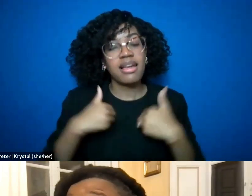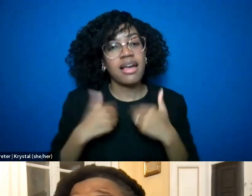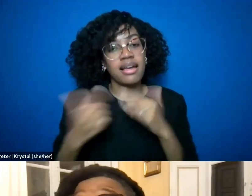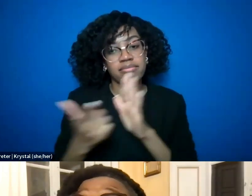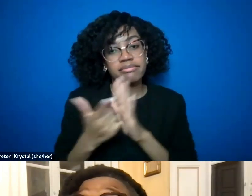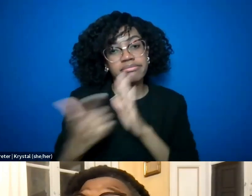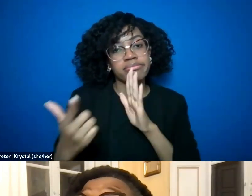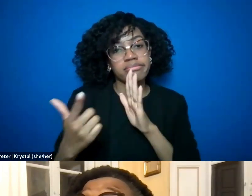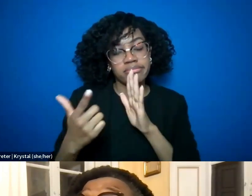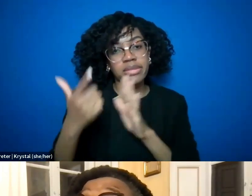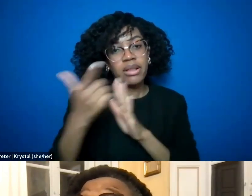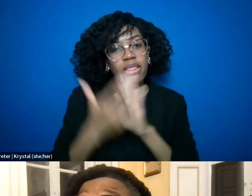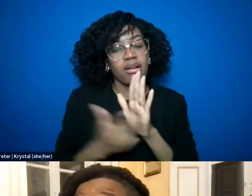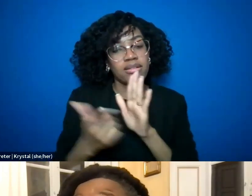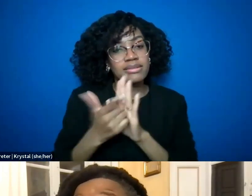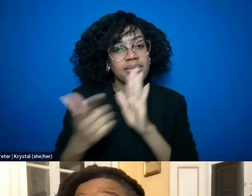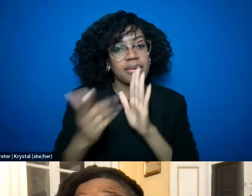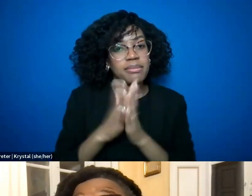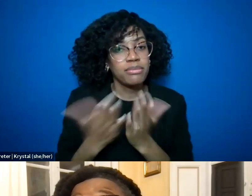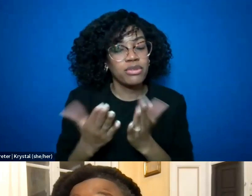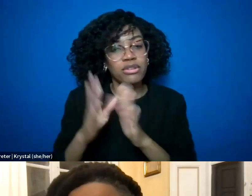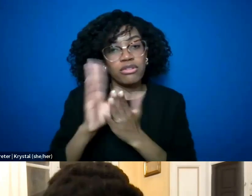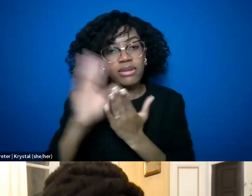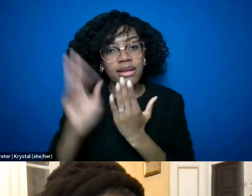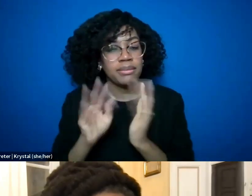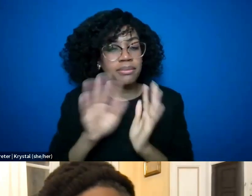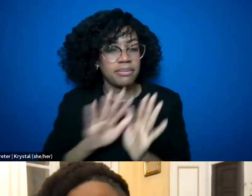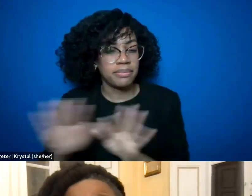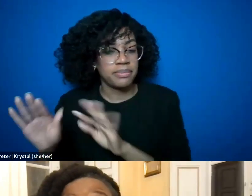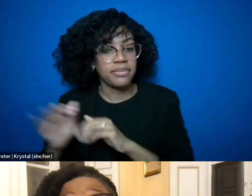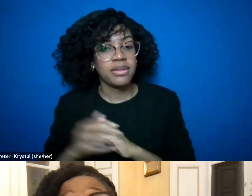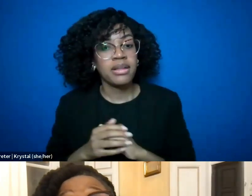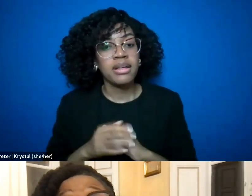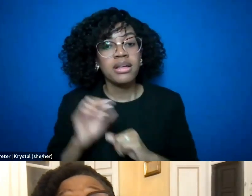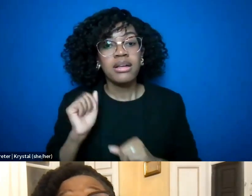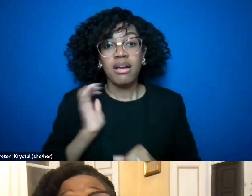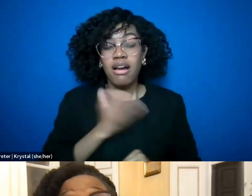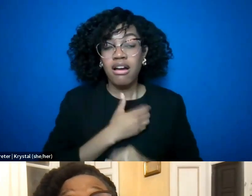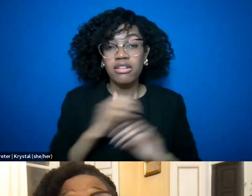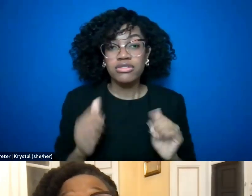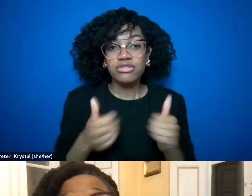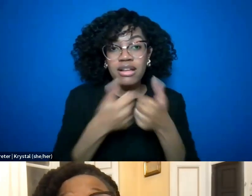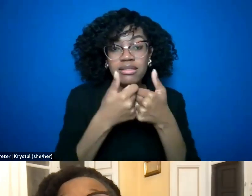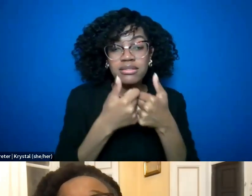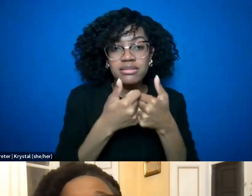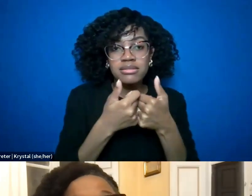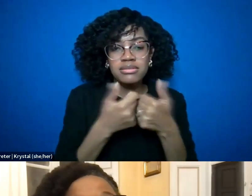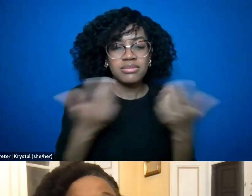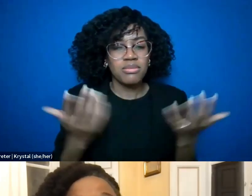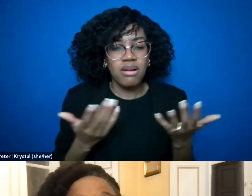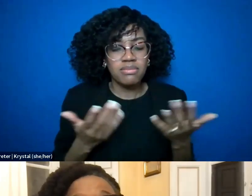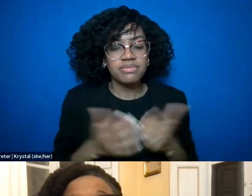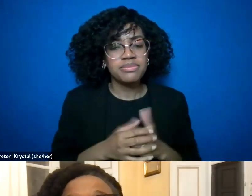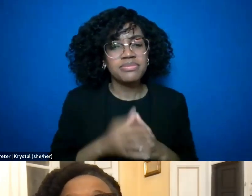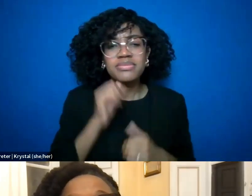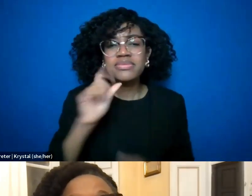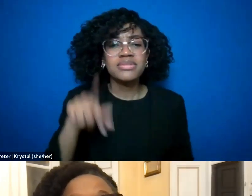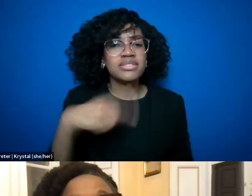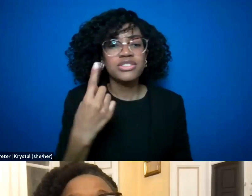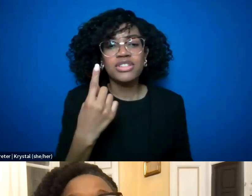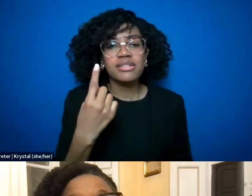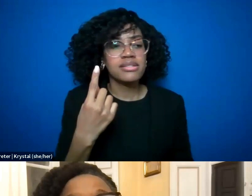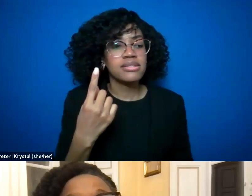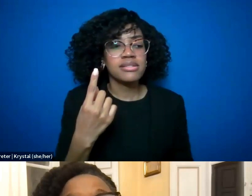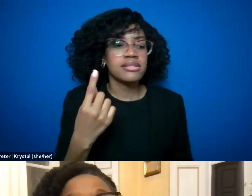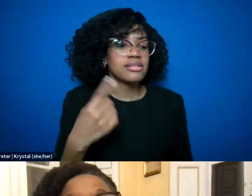So, you know, our challenge consistently is not just or